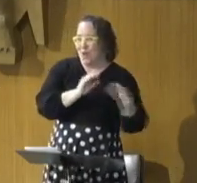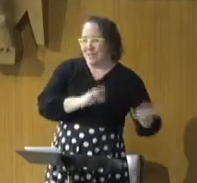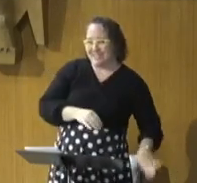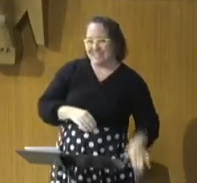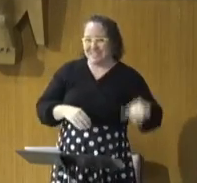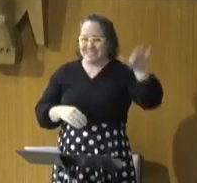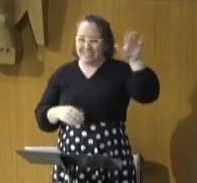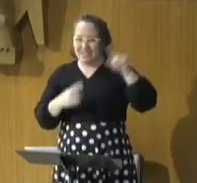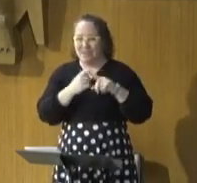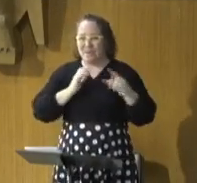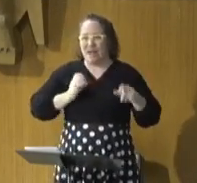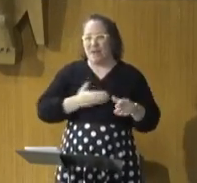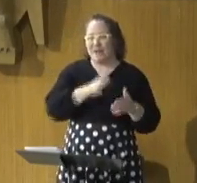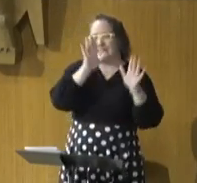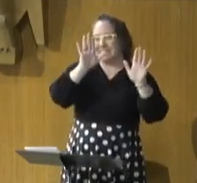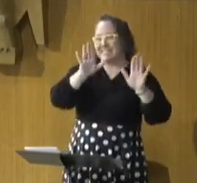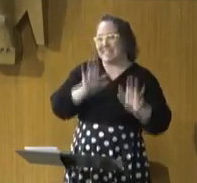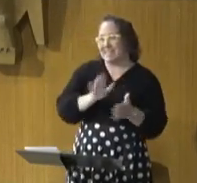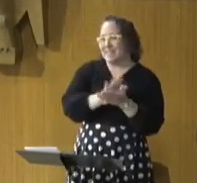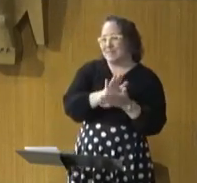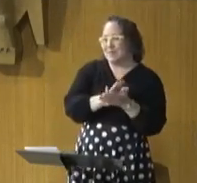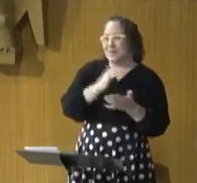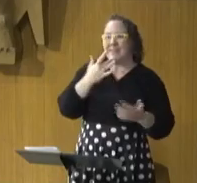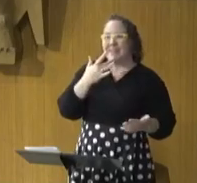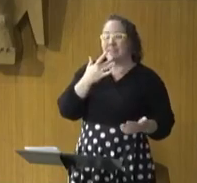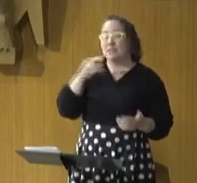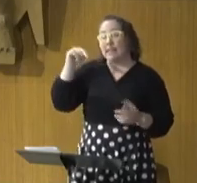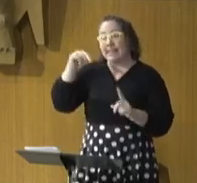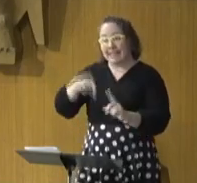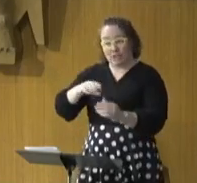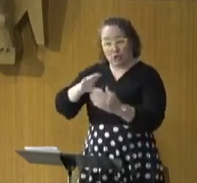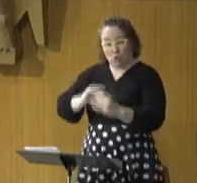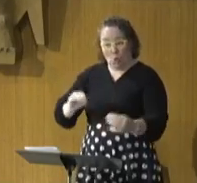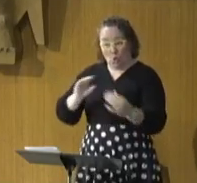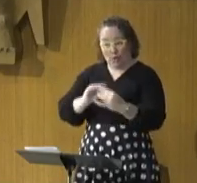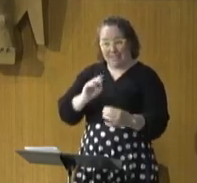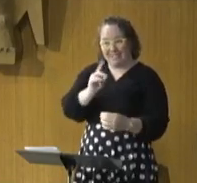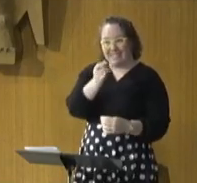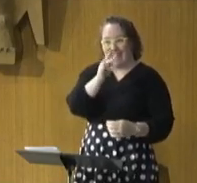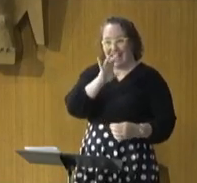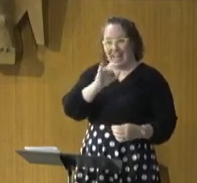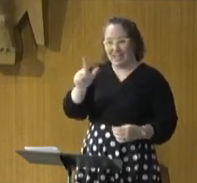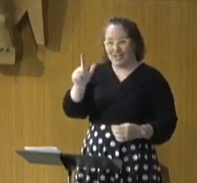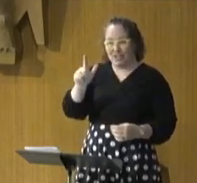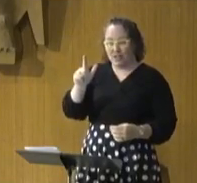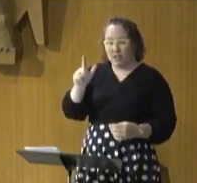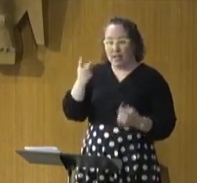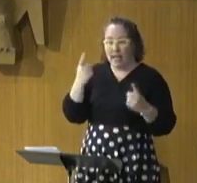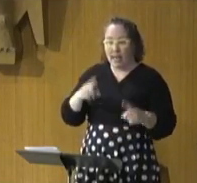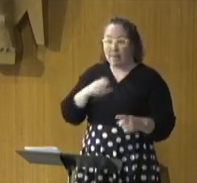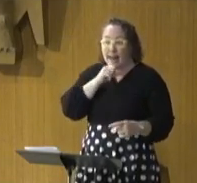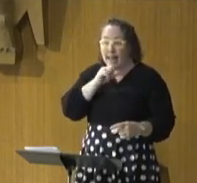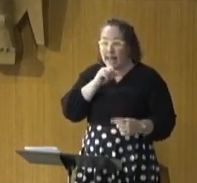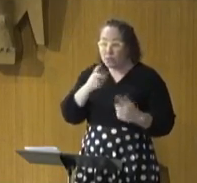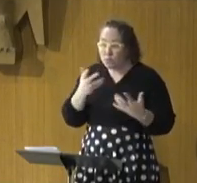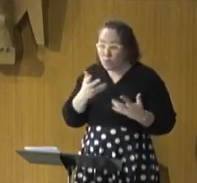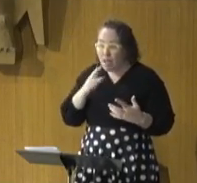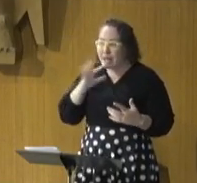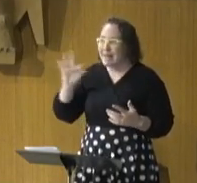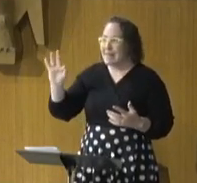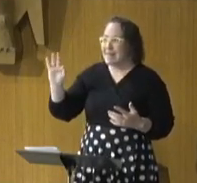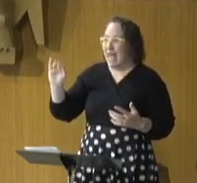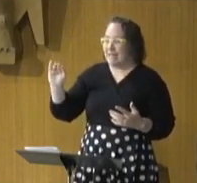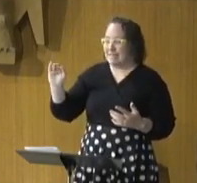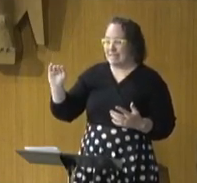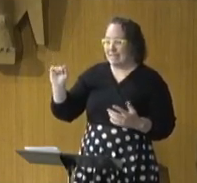Sunday school favorites, I want to point out that in this story, Daniel is in his 90s when he goes